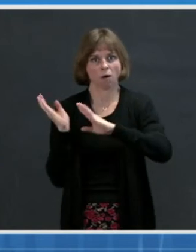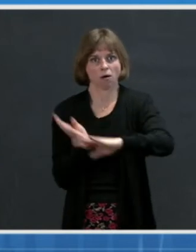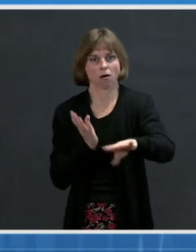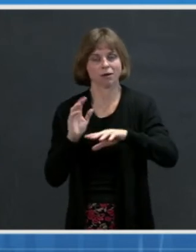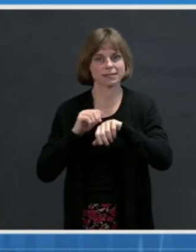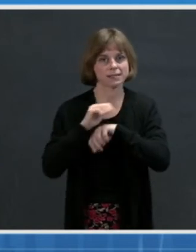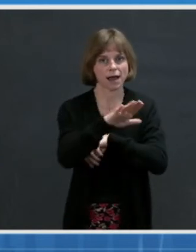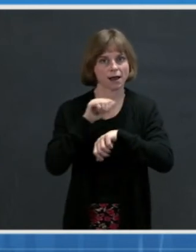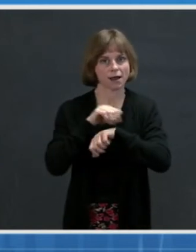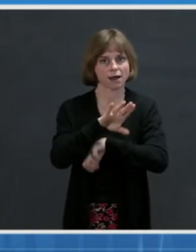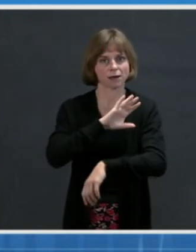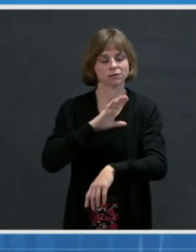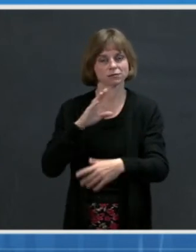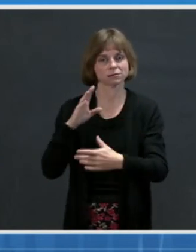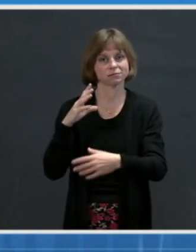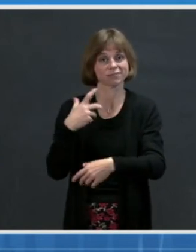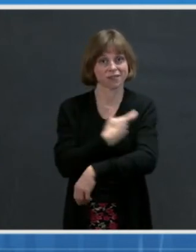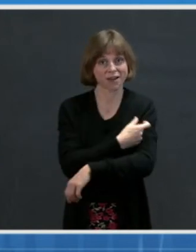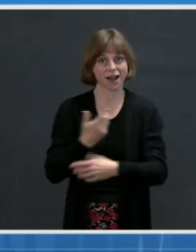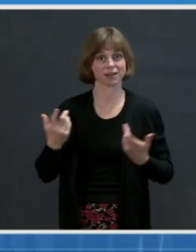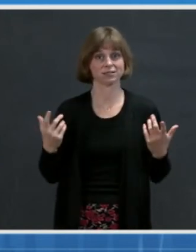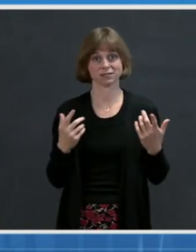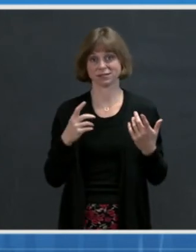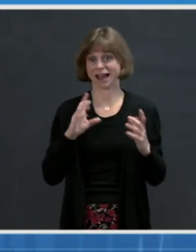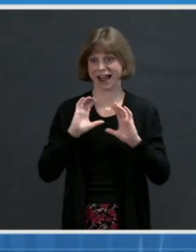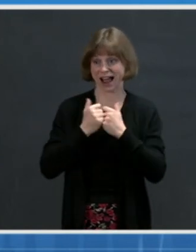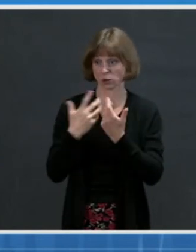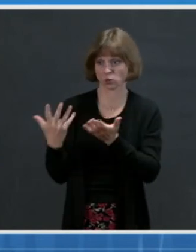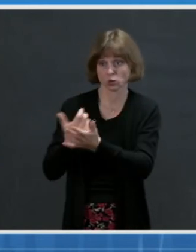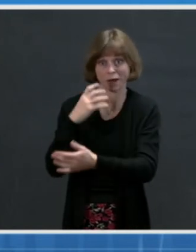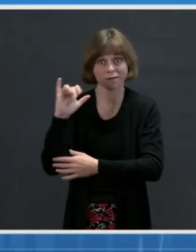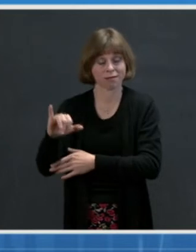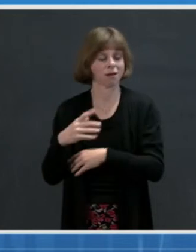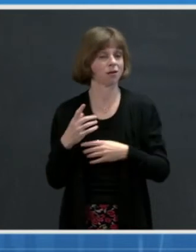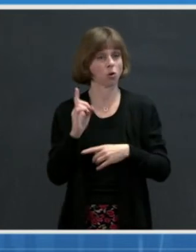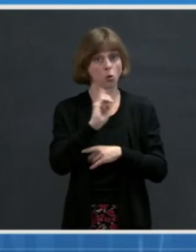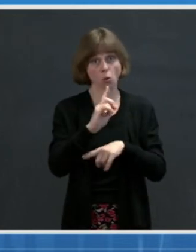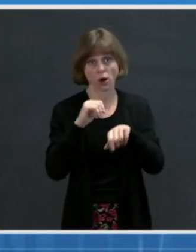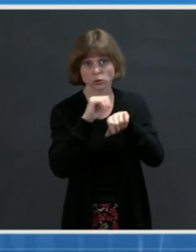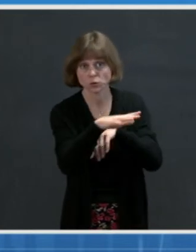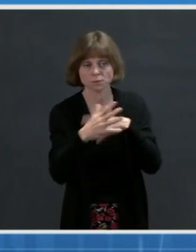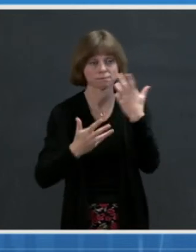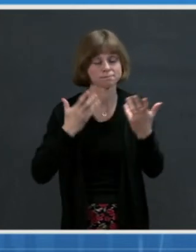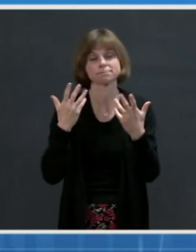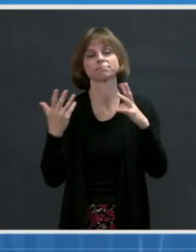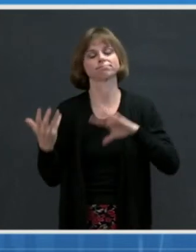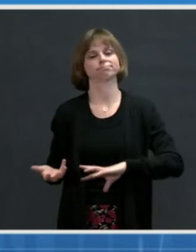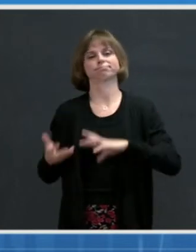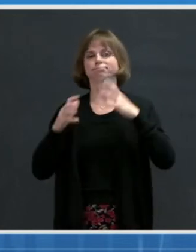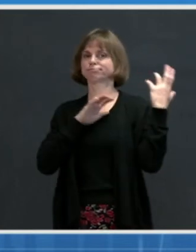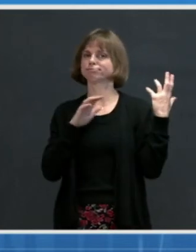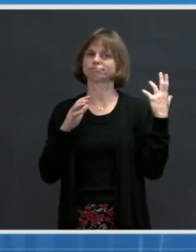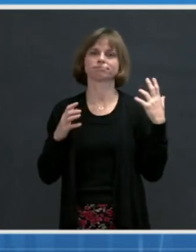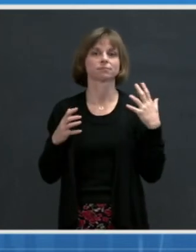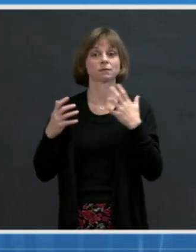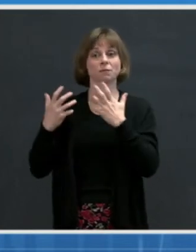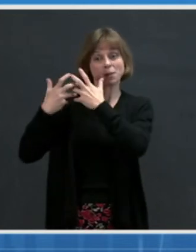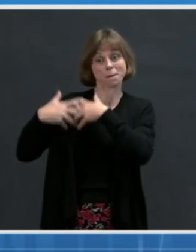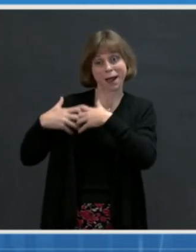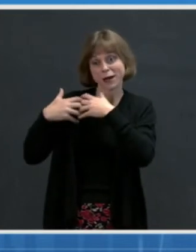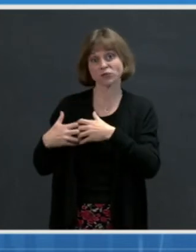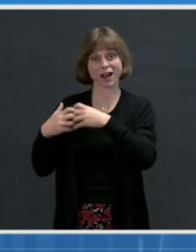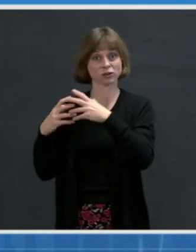shipping to the ability to get shots in arms. The manufacturers, the shipping firms, the states, the tribes,